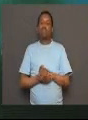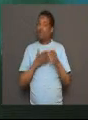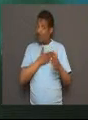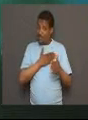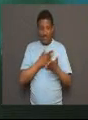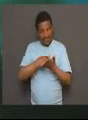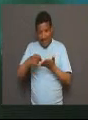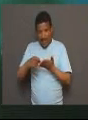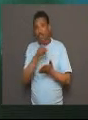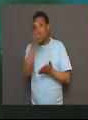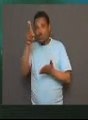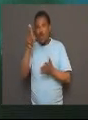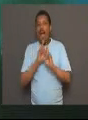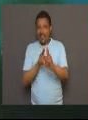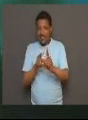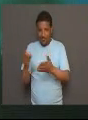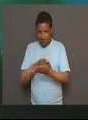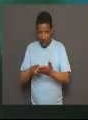Please write your answers down.